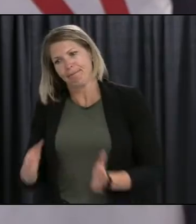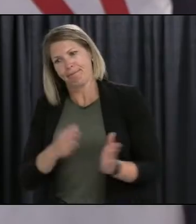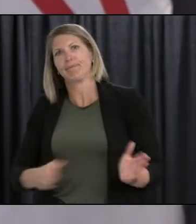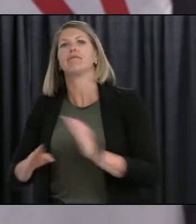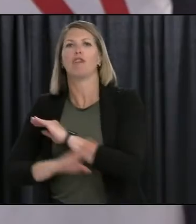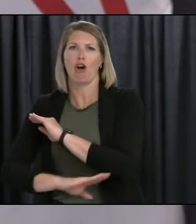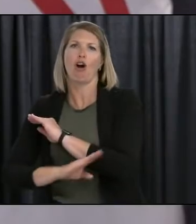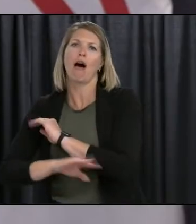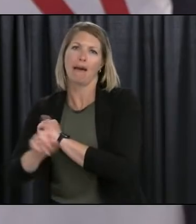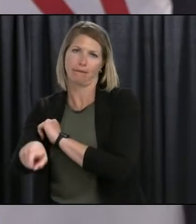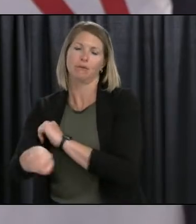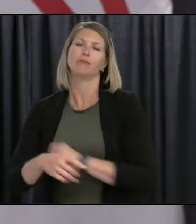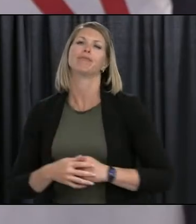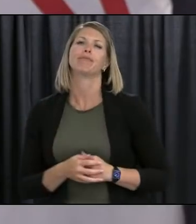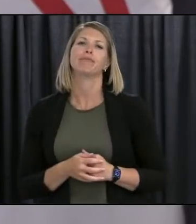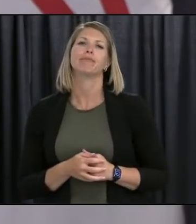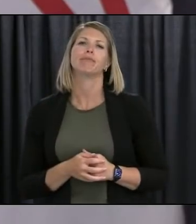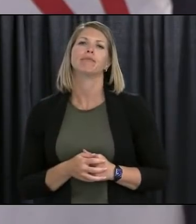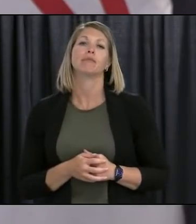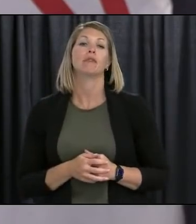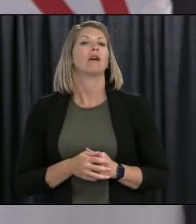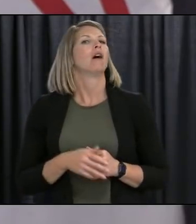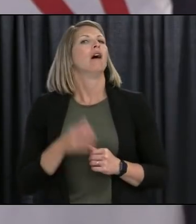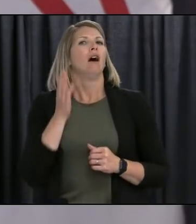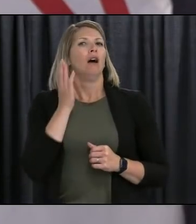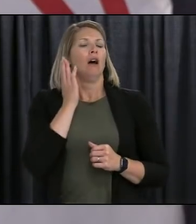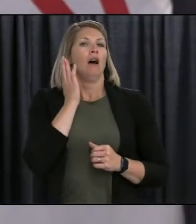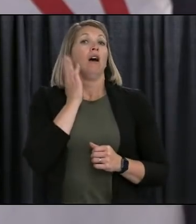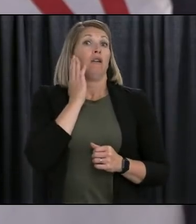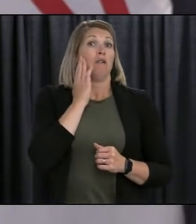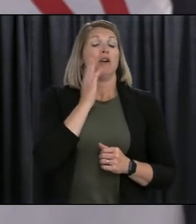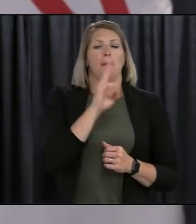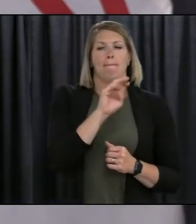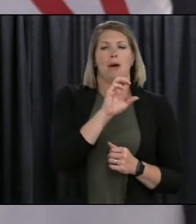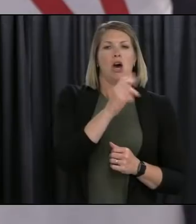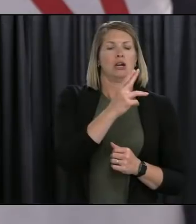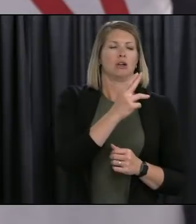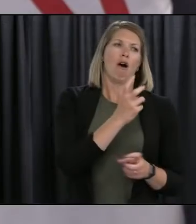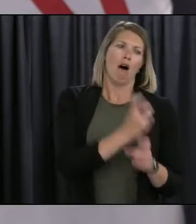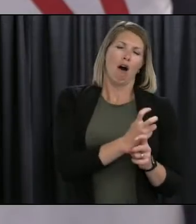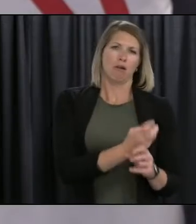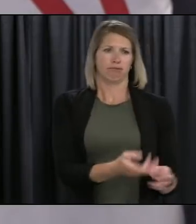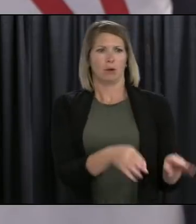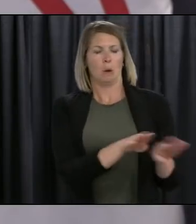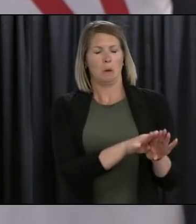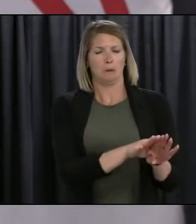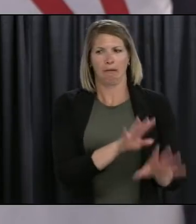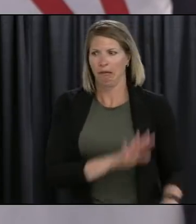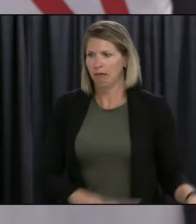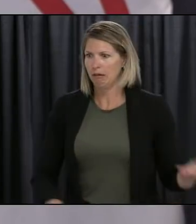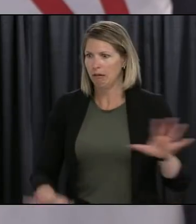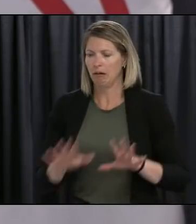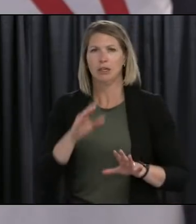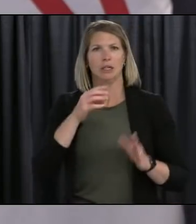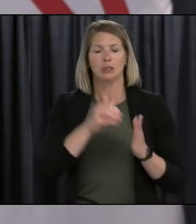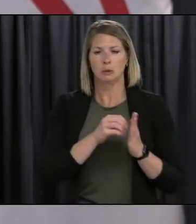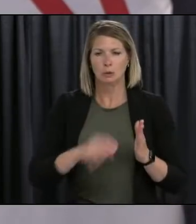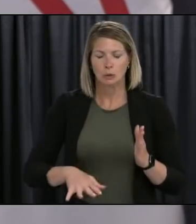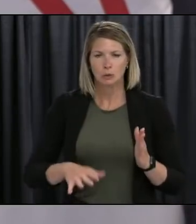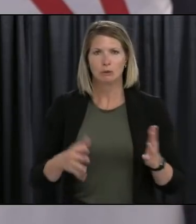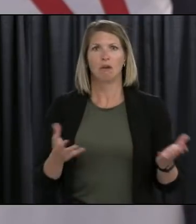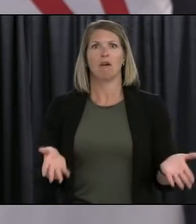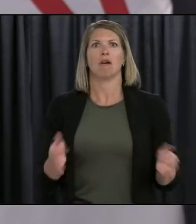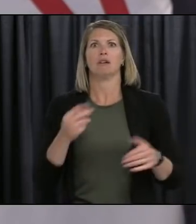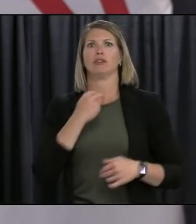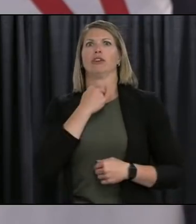back and since March it's been difficult on parents, it's been difficult on kids who've been out of school, because what really this does is take you out of